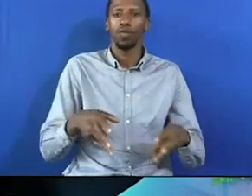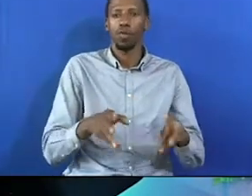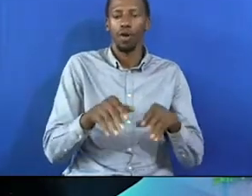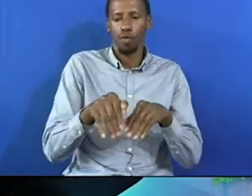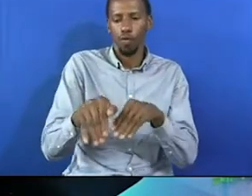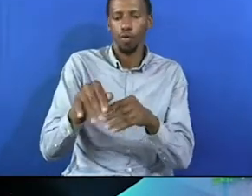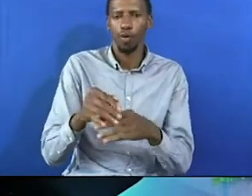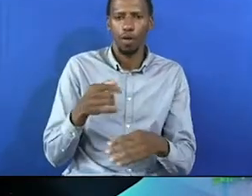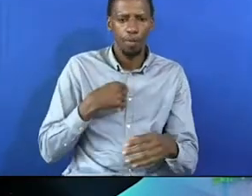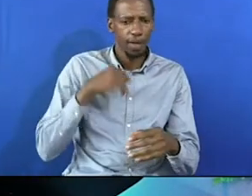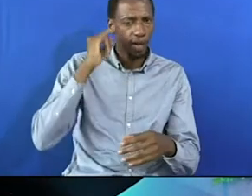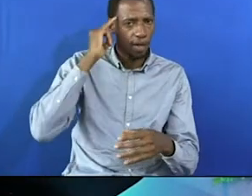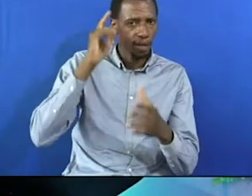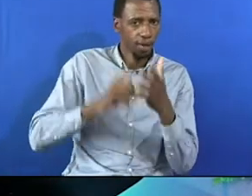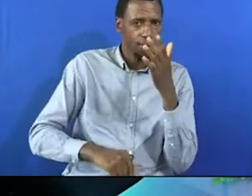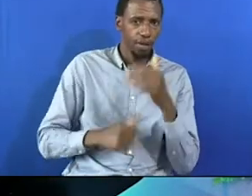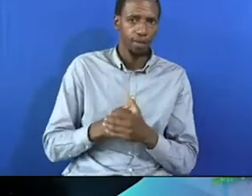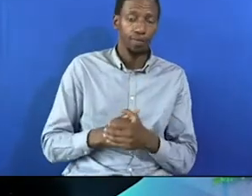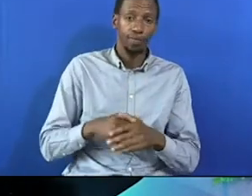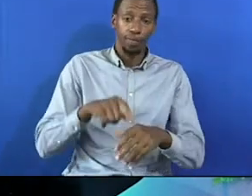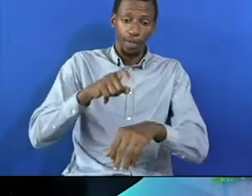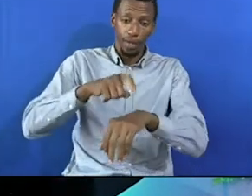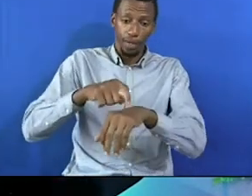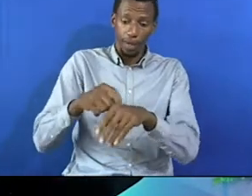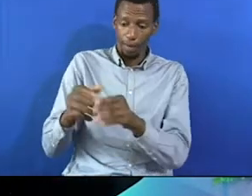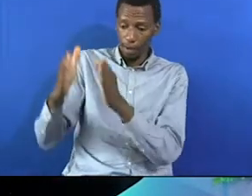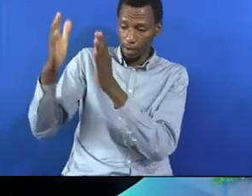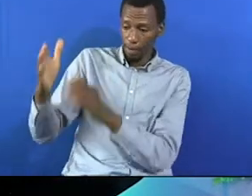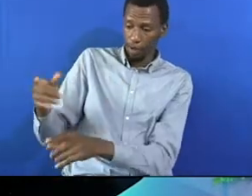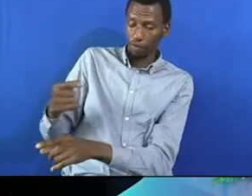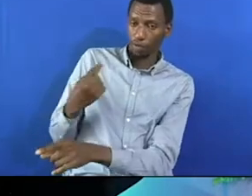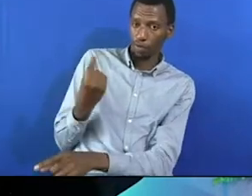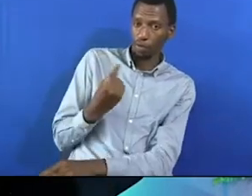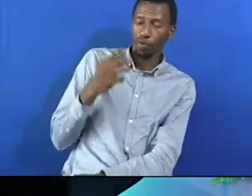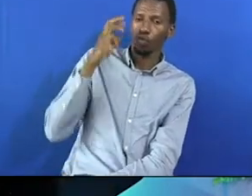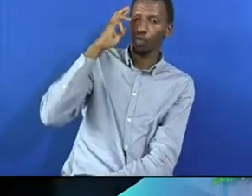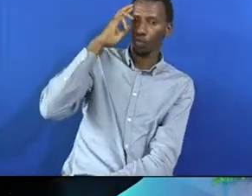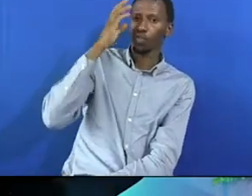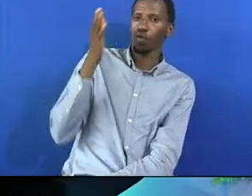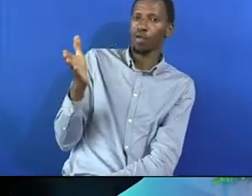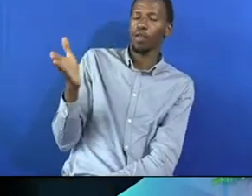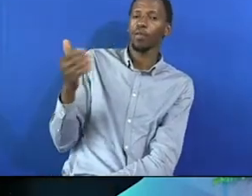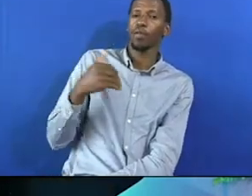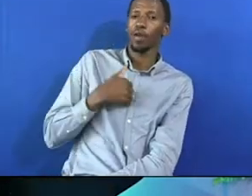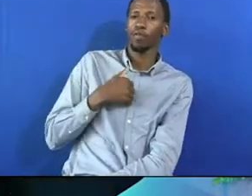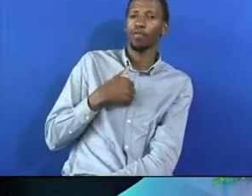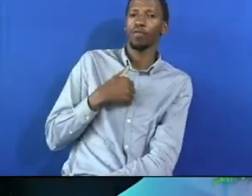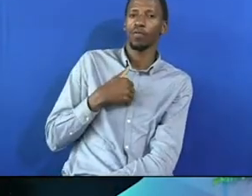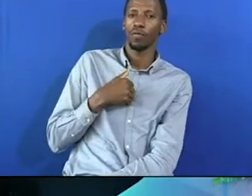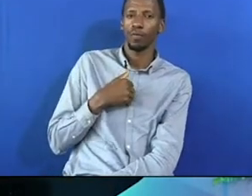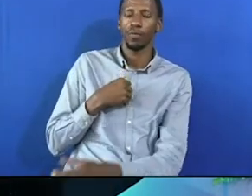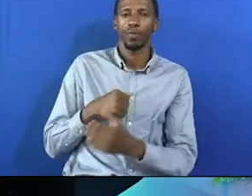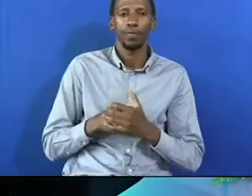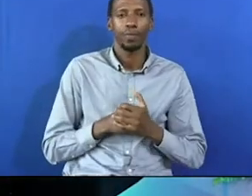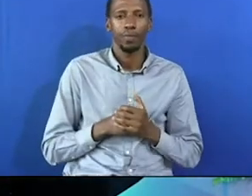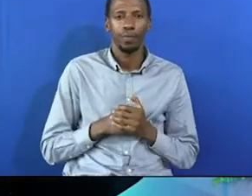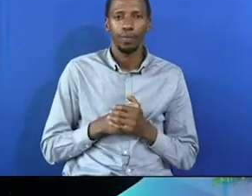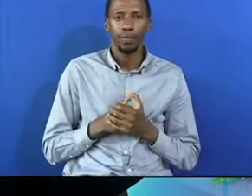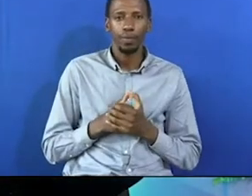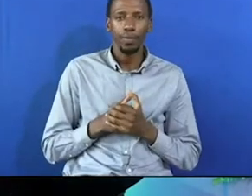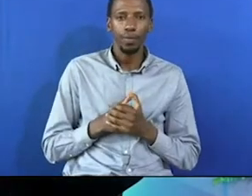making? When someone is single, there is a reason. There is a reason.